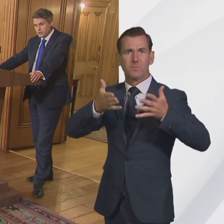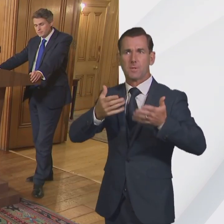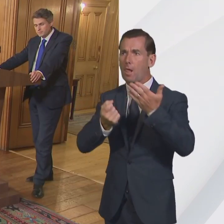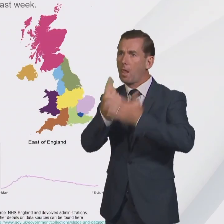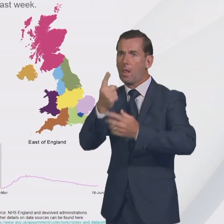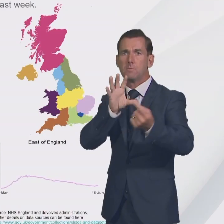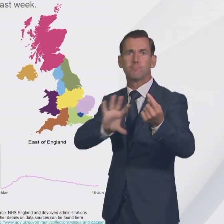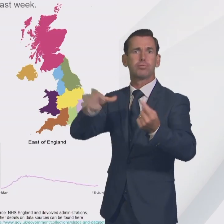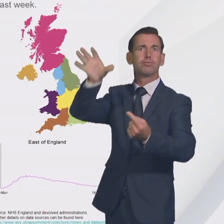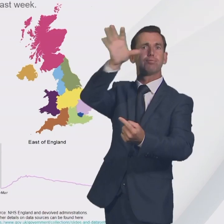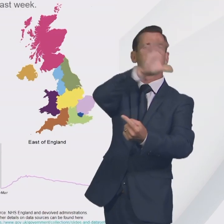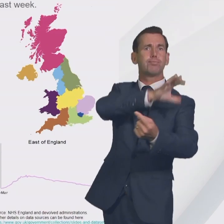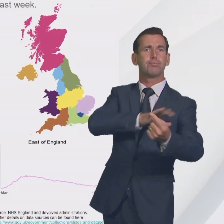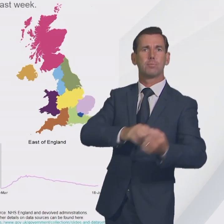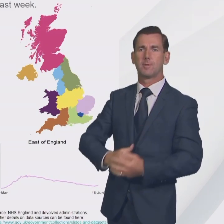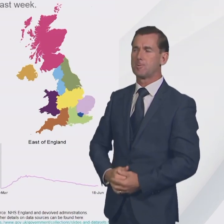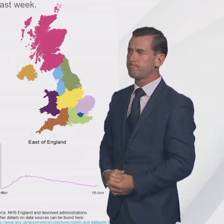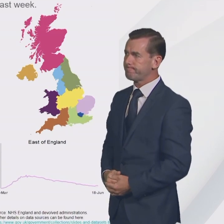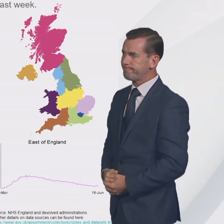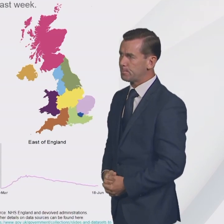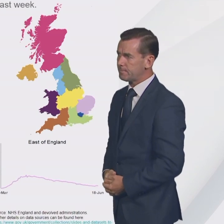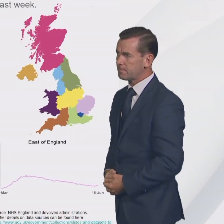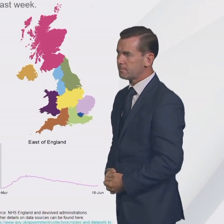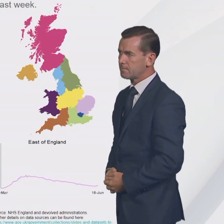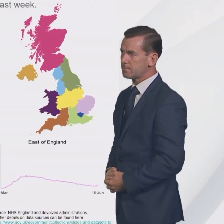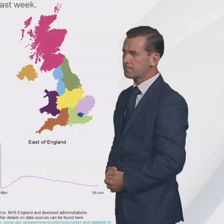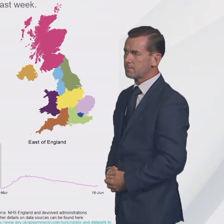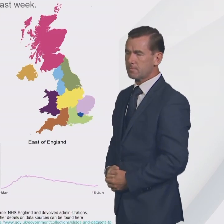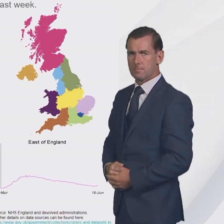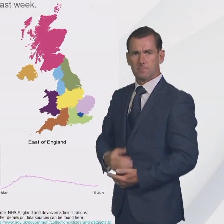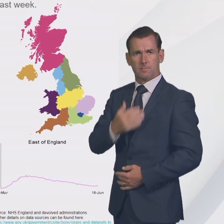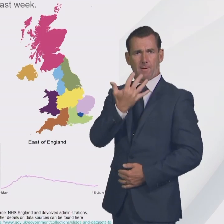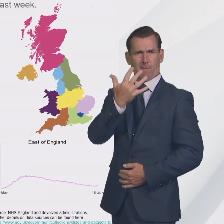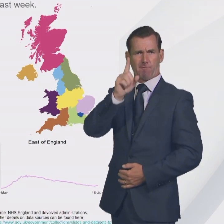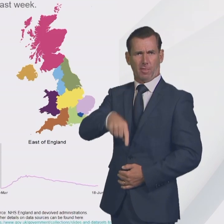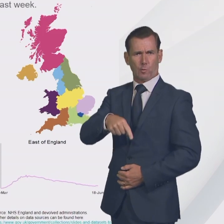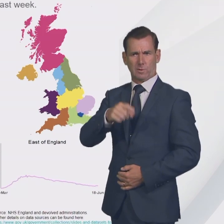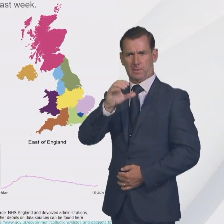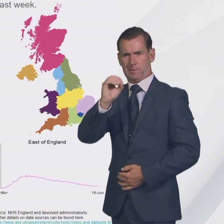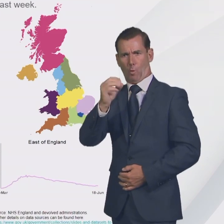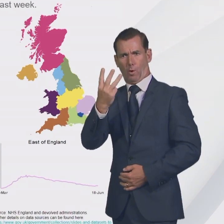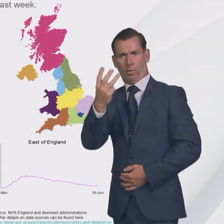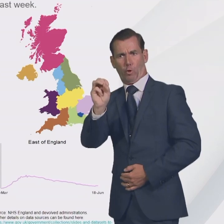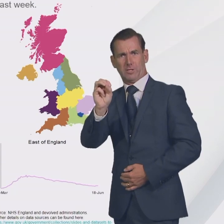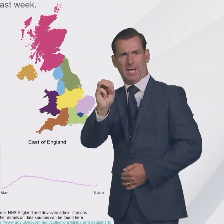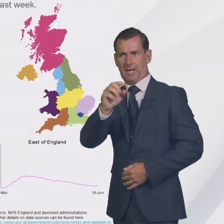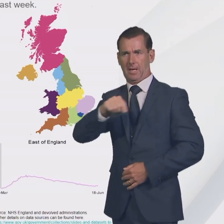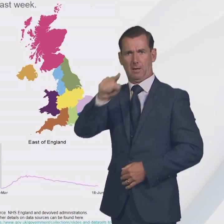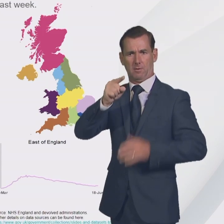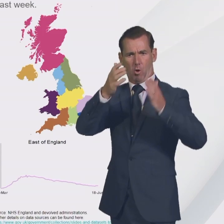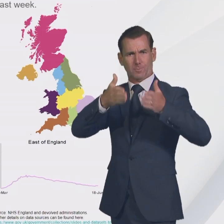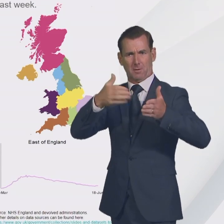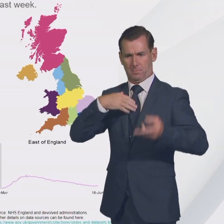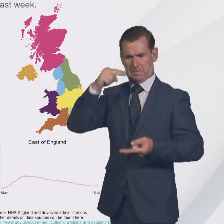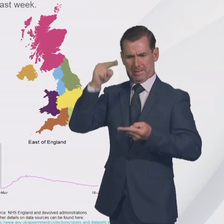country. There are now 5,030 people in hospital with coronavirus in the UK, down